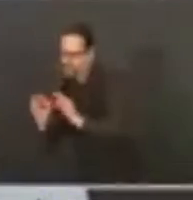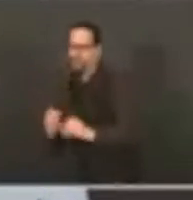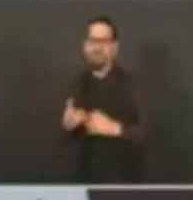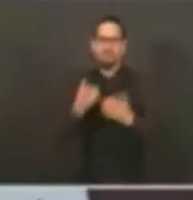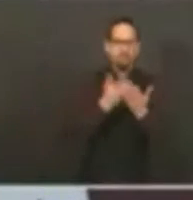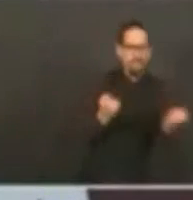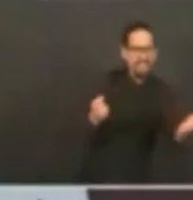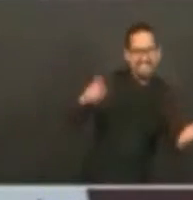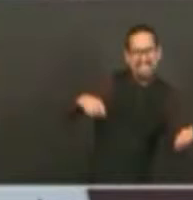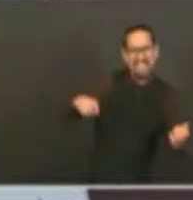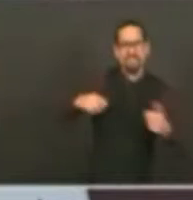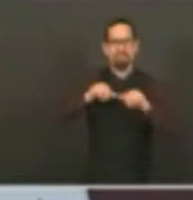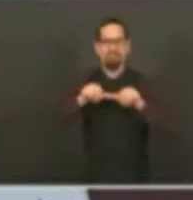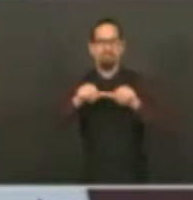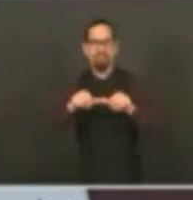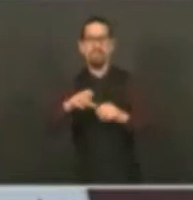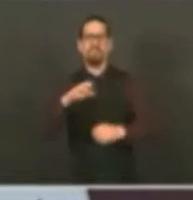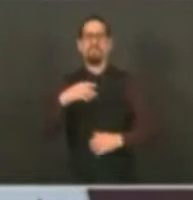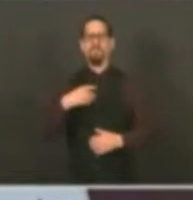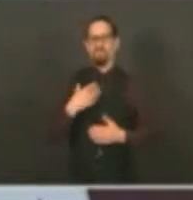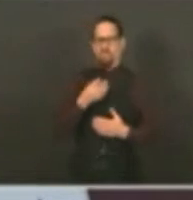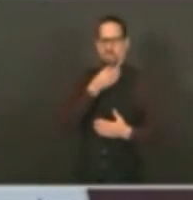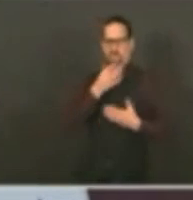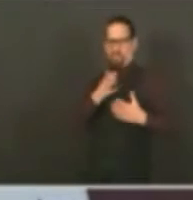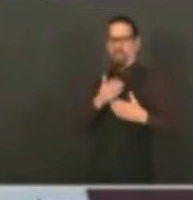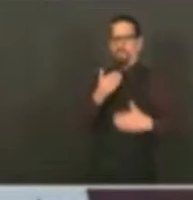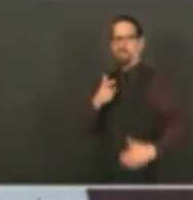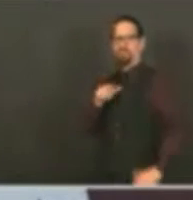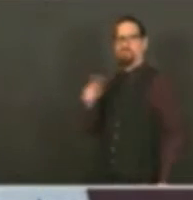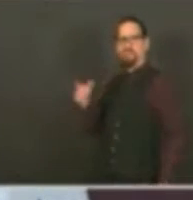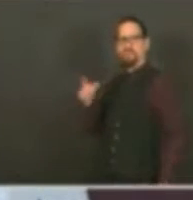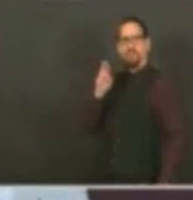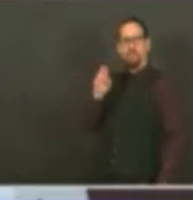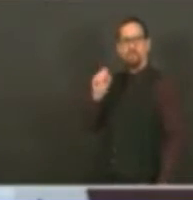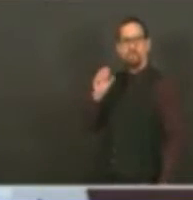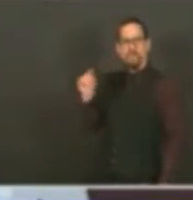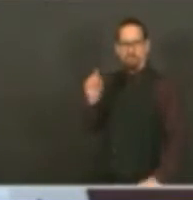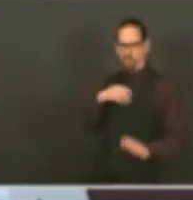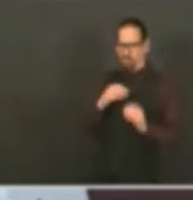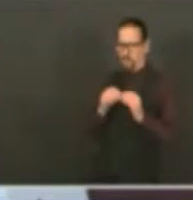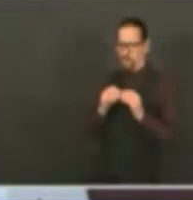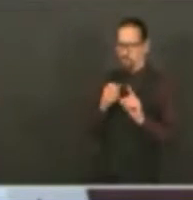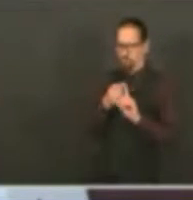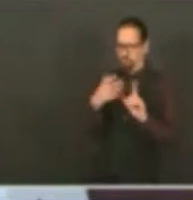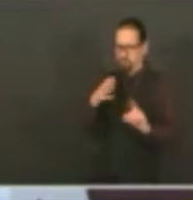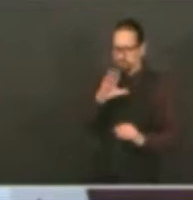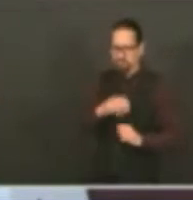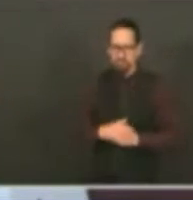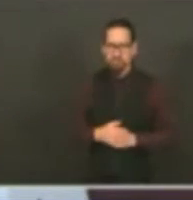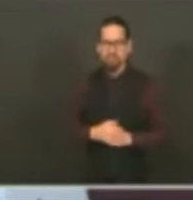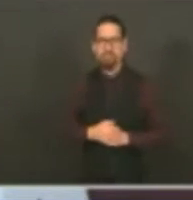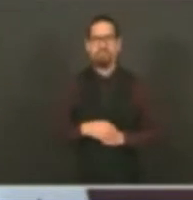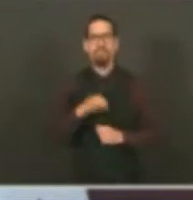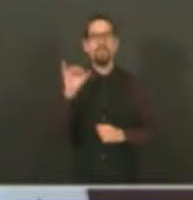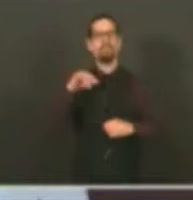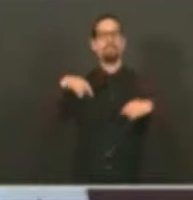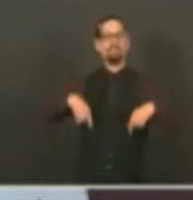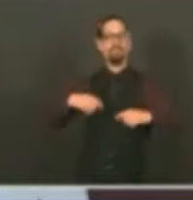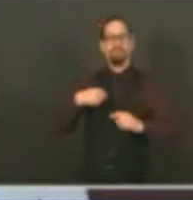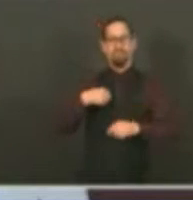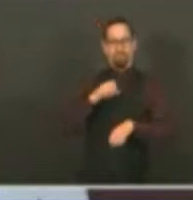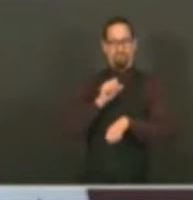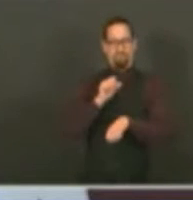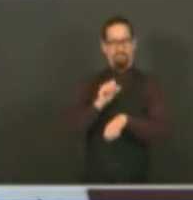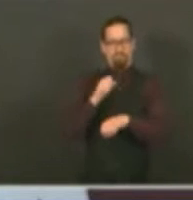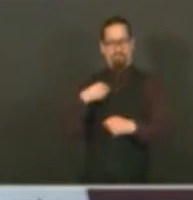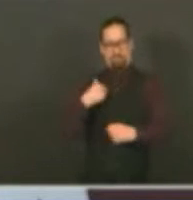Alexander Scott, I do want to make a couple last points. One is that the state will be distributing vaccine to healthcare organizations and not to